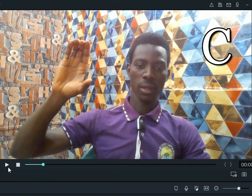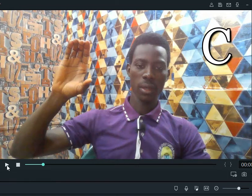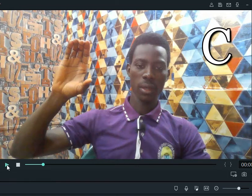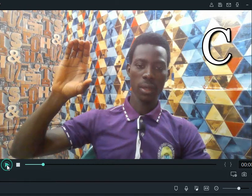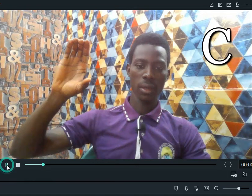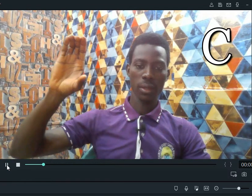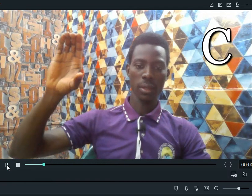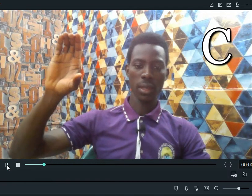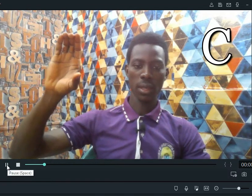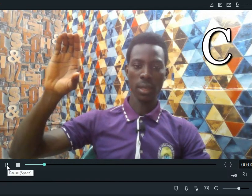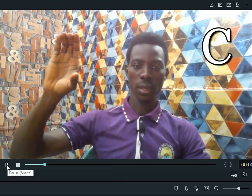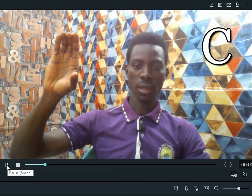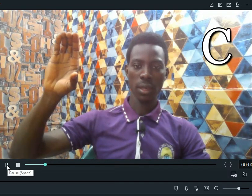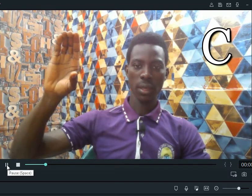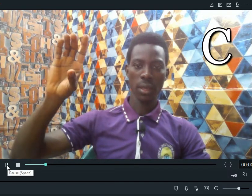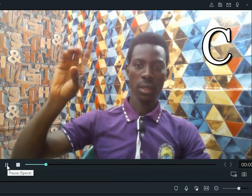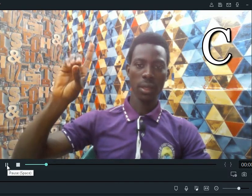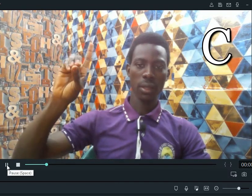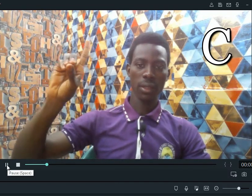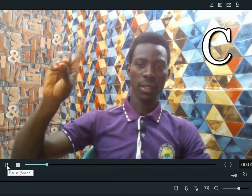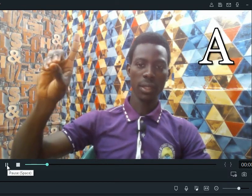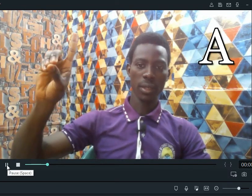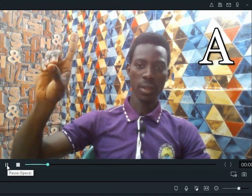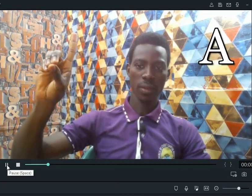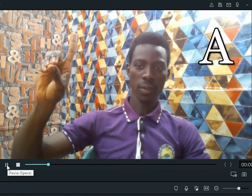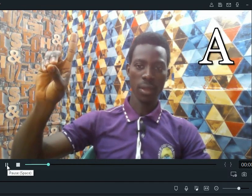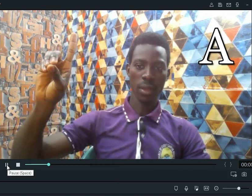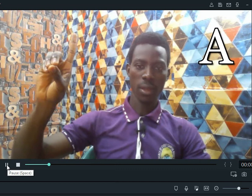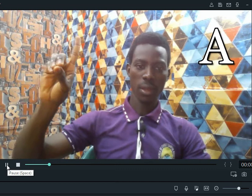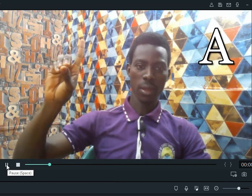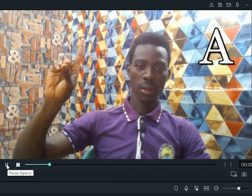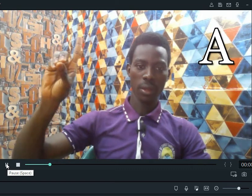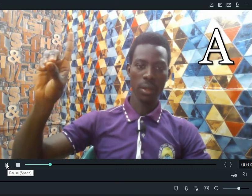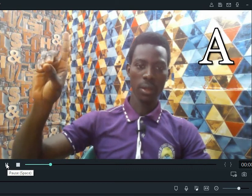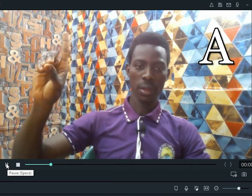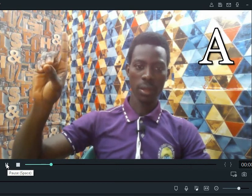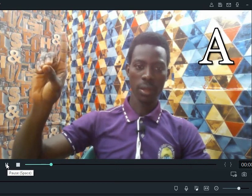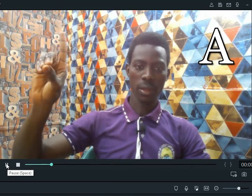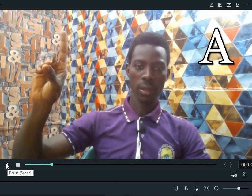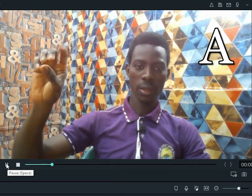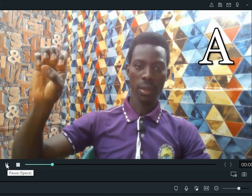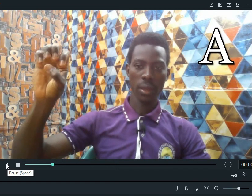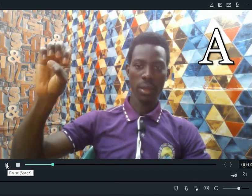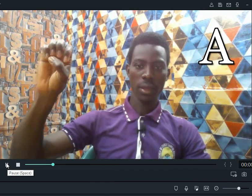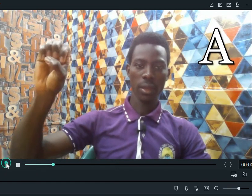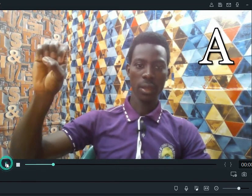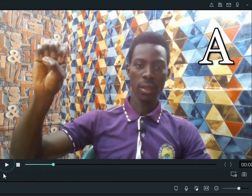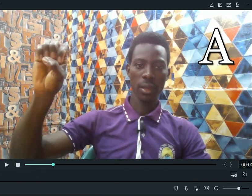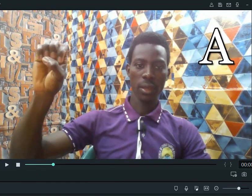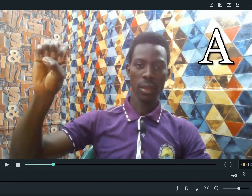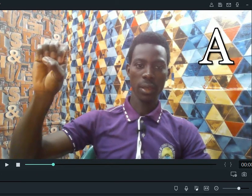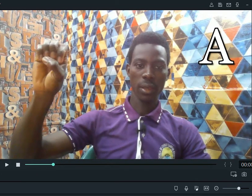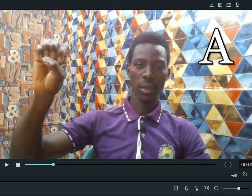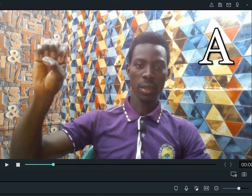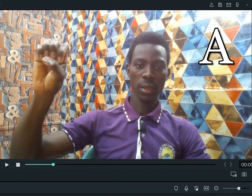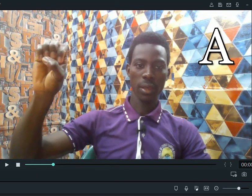let's proceed. C, D, D, E. Then